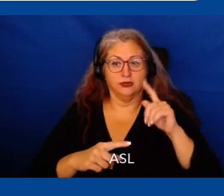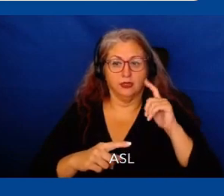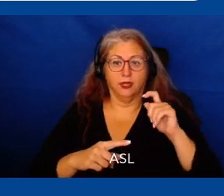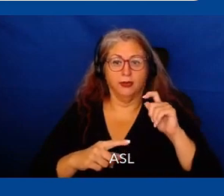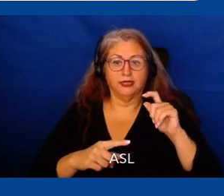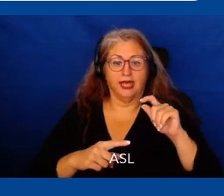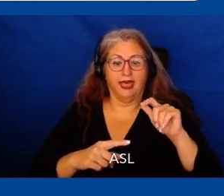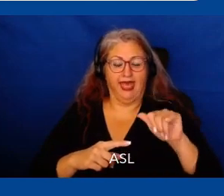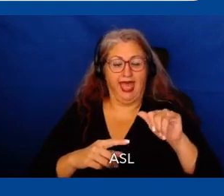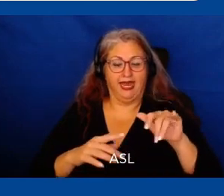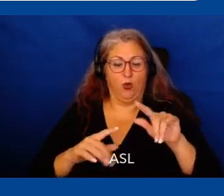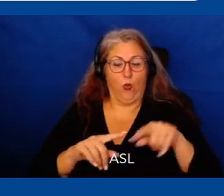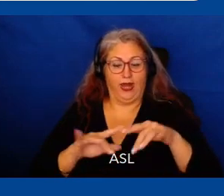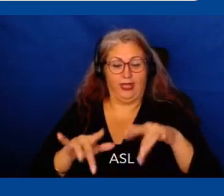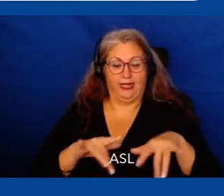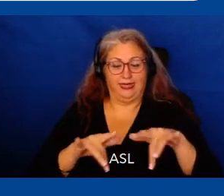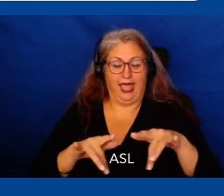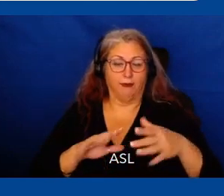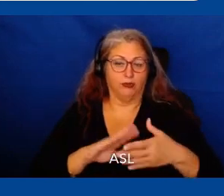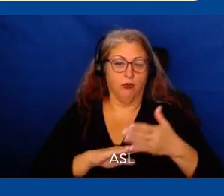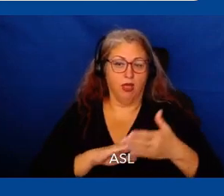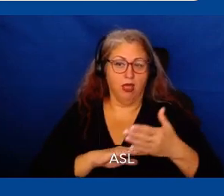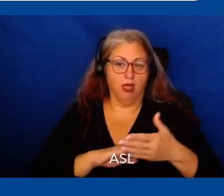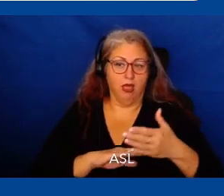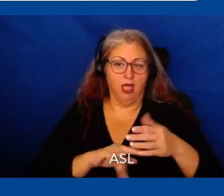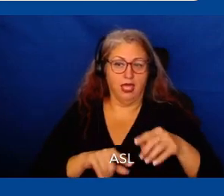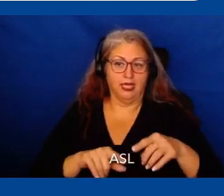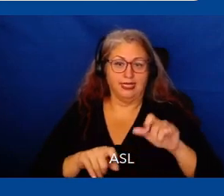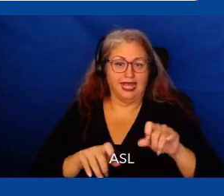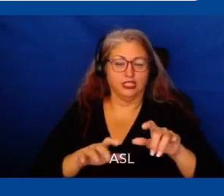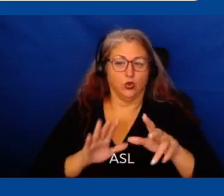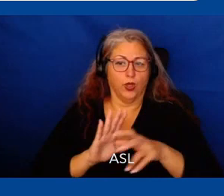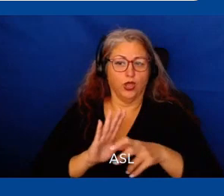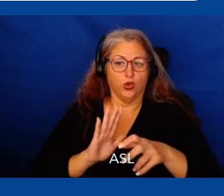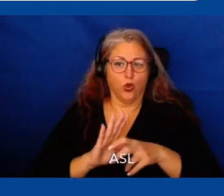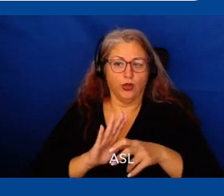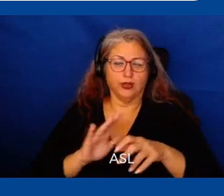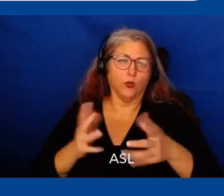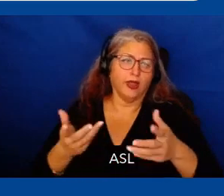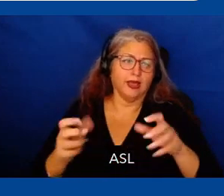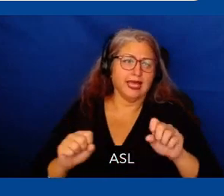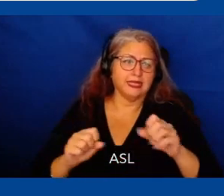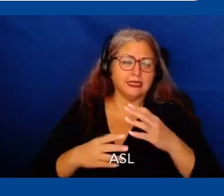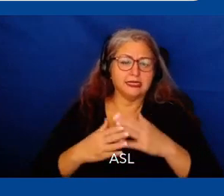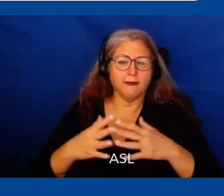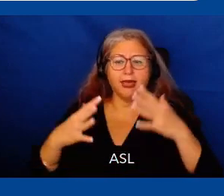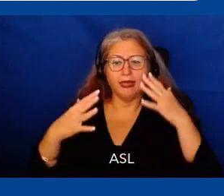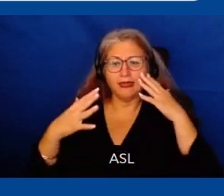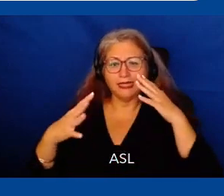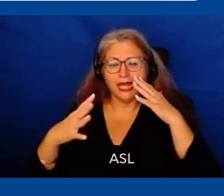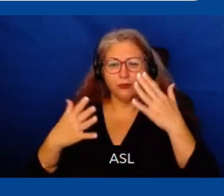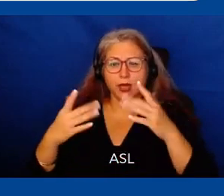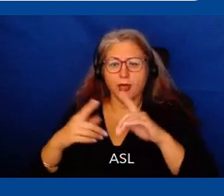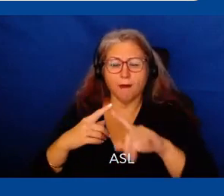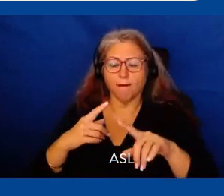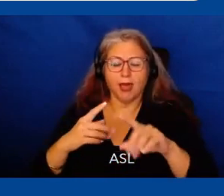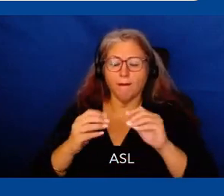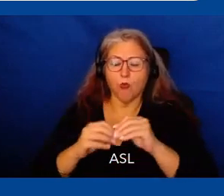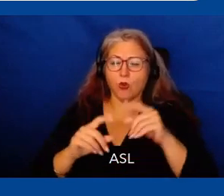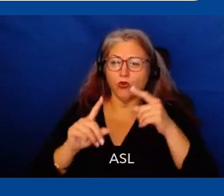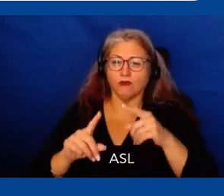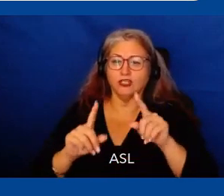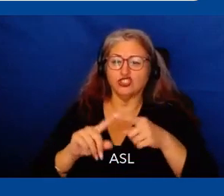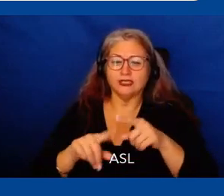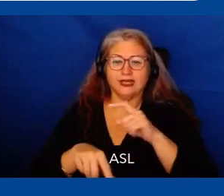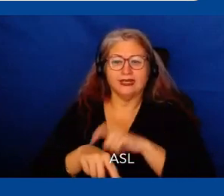the tape, when the tape is running, it's recording, yes, some sounds maybe, but more to the point, just